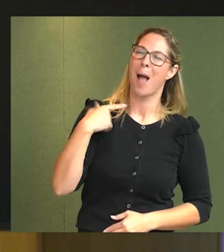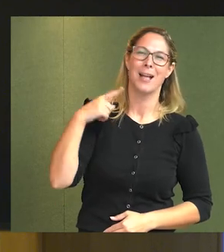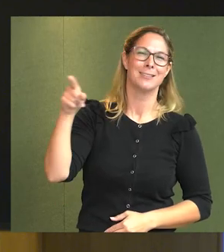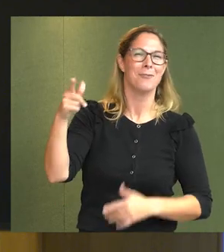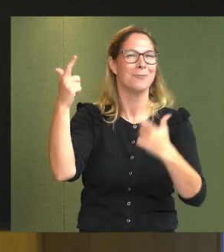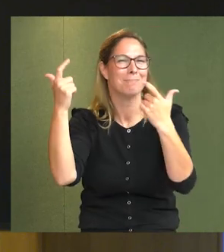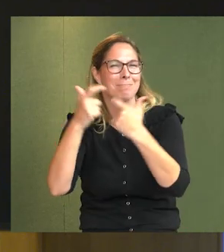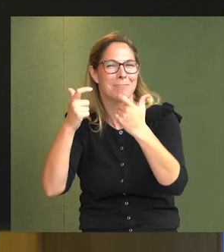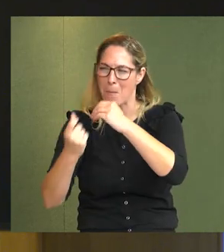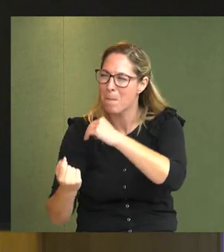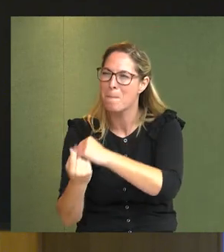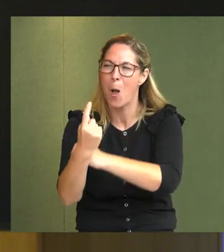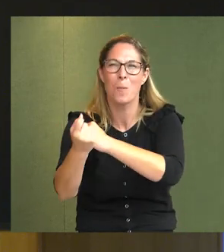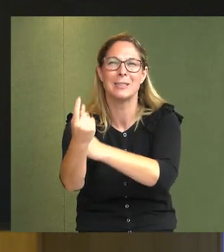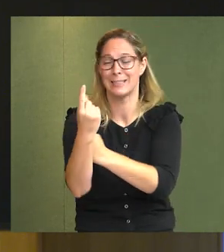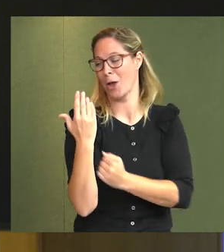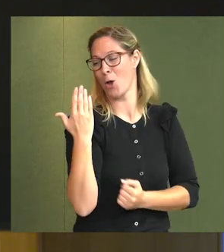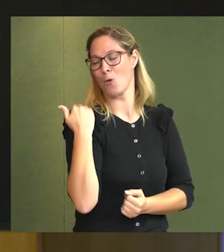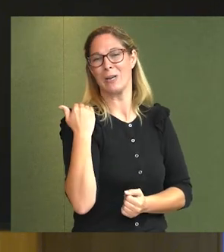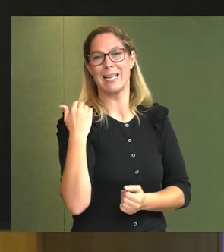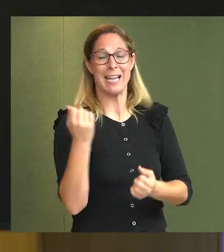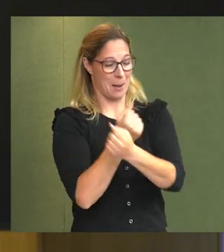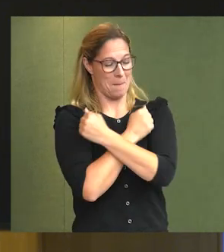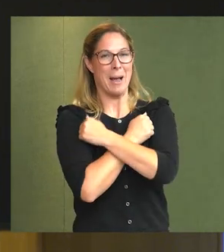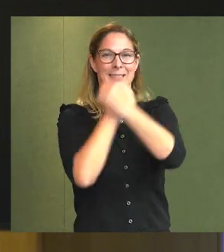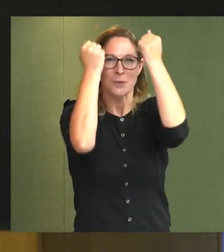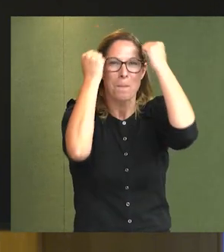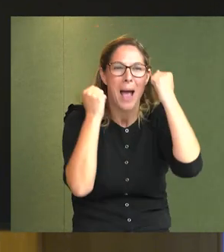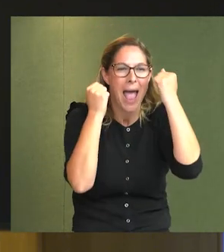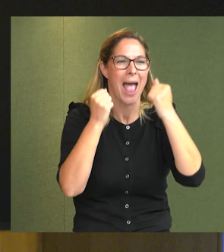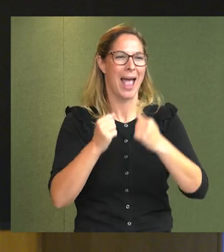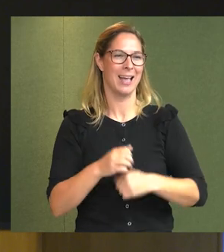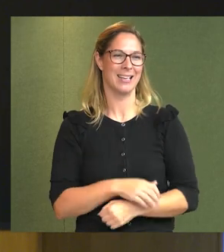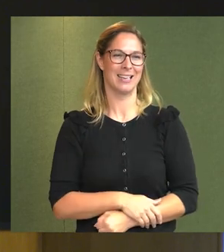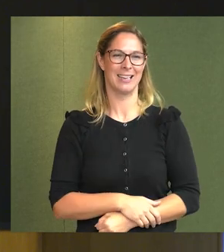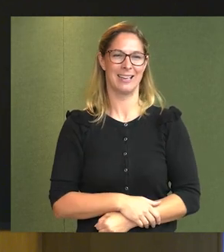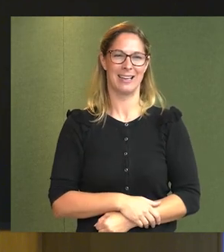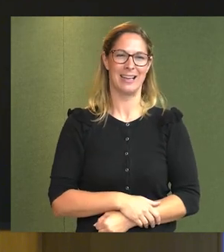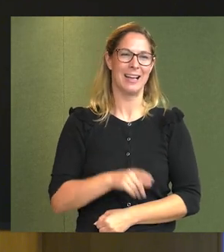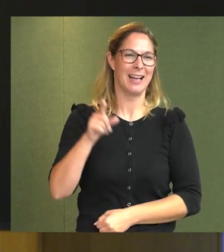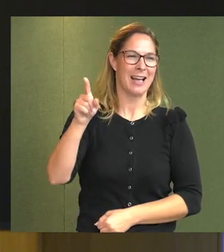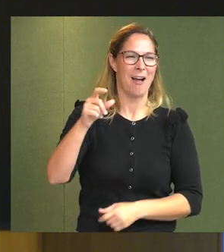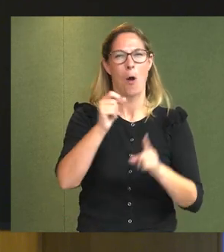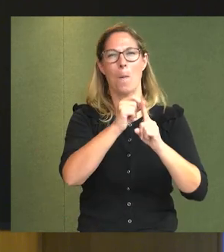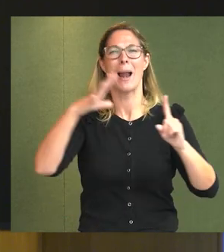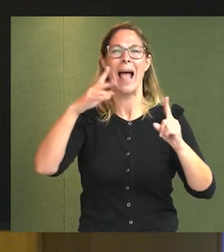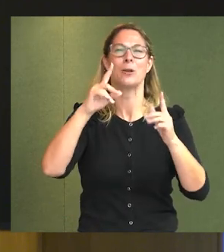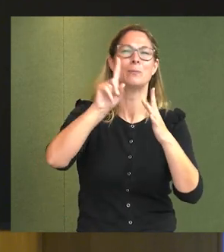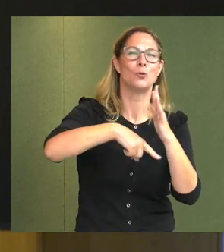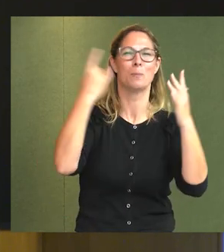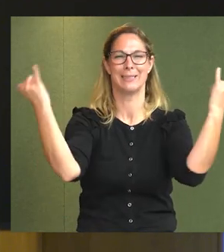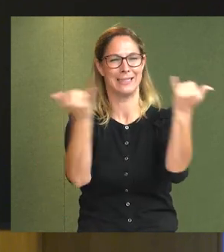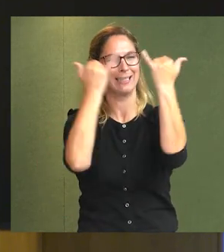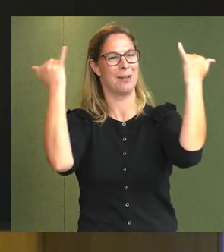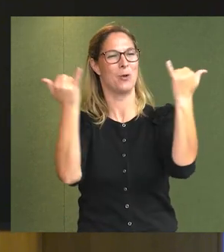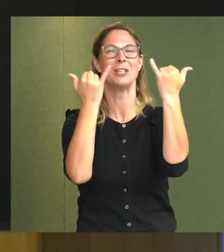Bear for the Platinum Jubilee celebrations, and her surprise appearance with James Bond's Daniel Craig